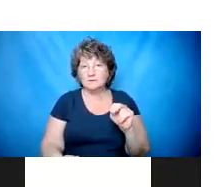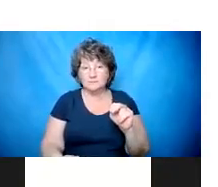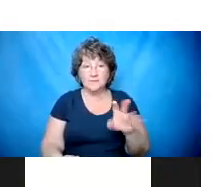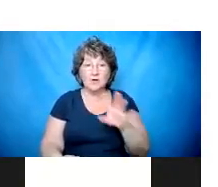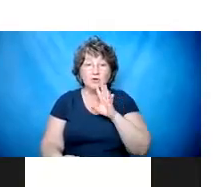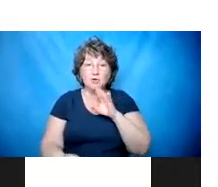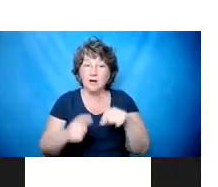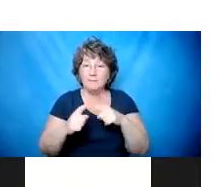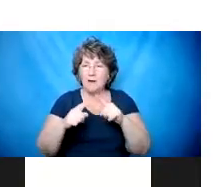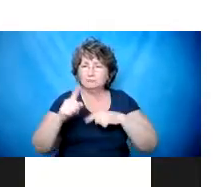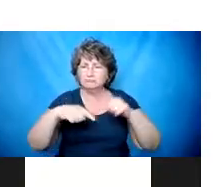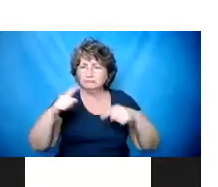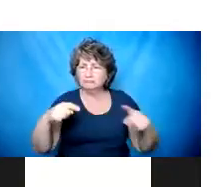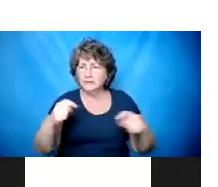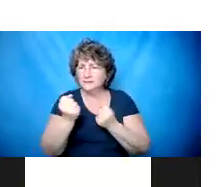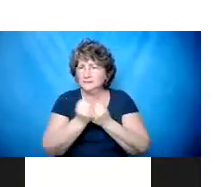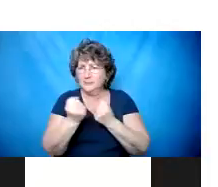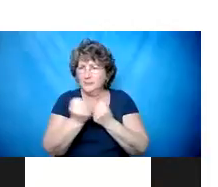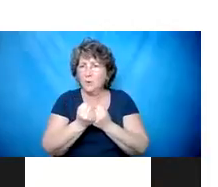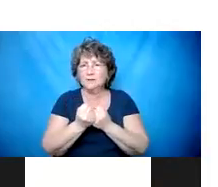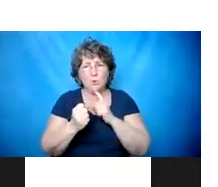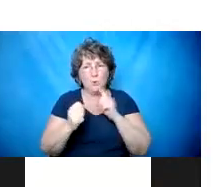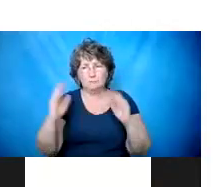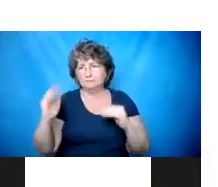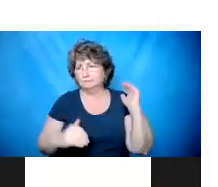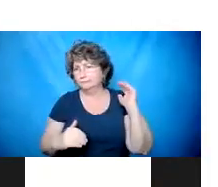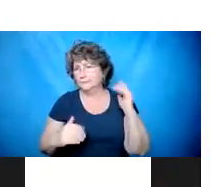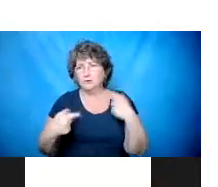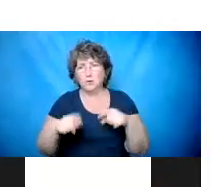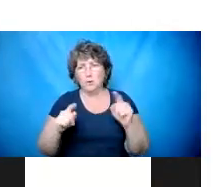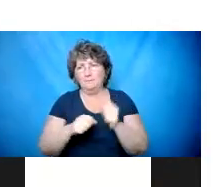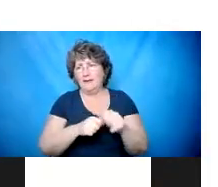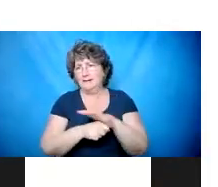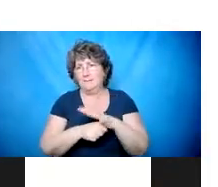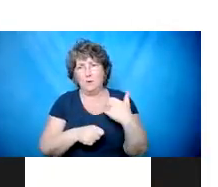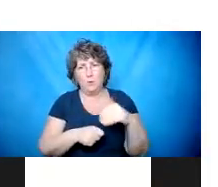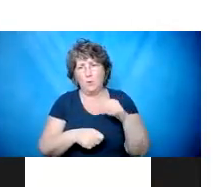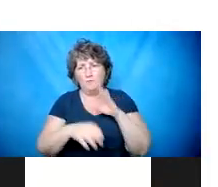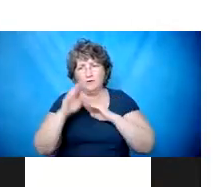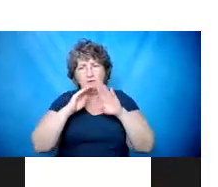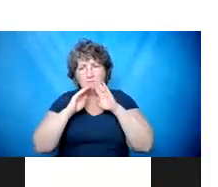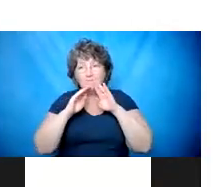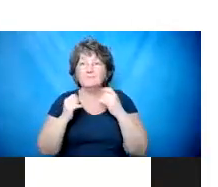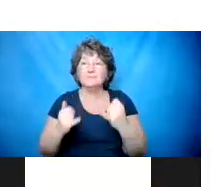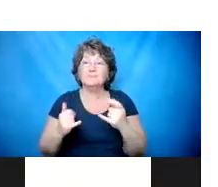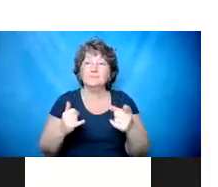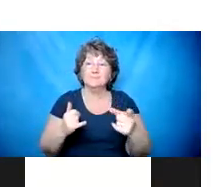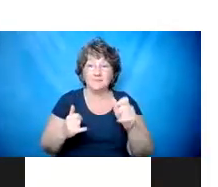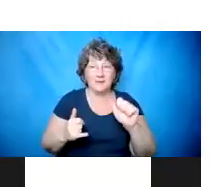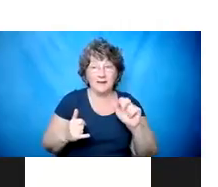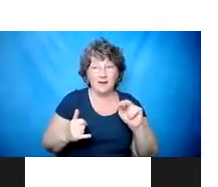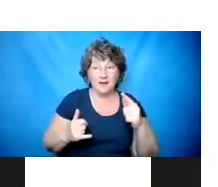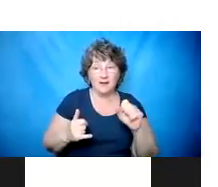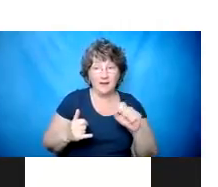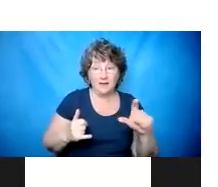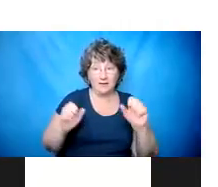disparity have really been exacerbated during this time of the pandemic. So Angel, if you could please join me now.